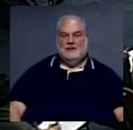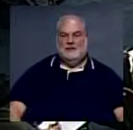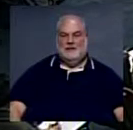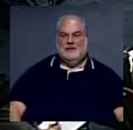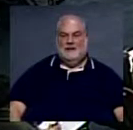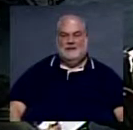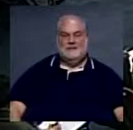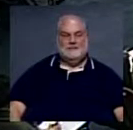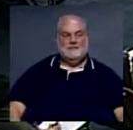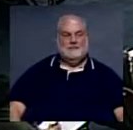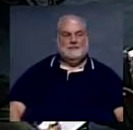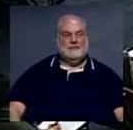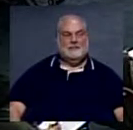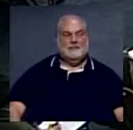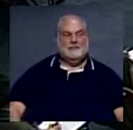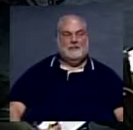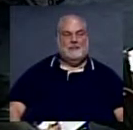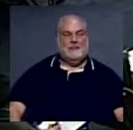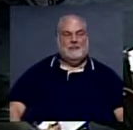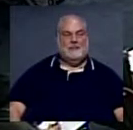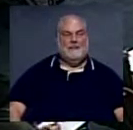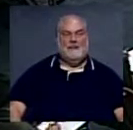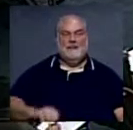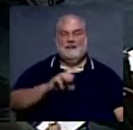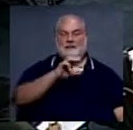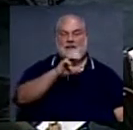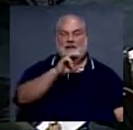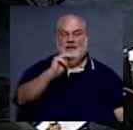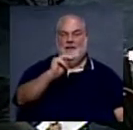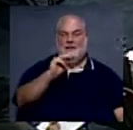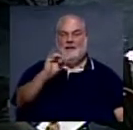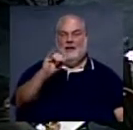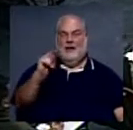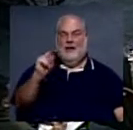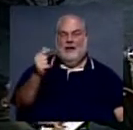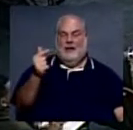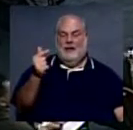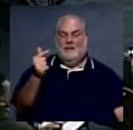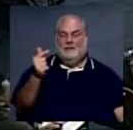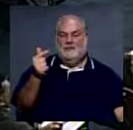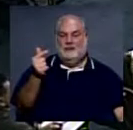The next person is C.M. Young.